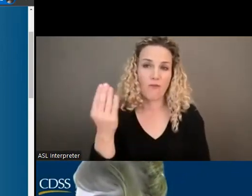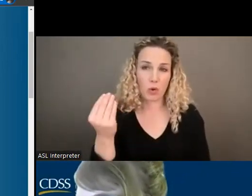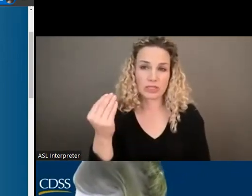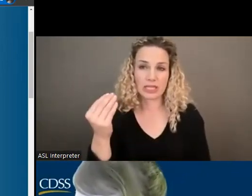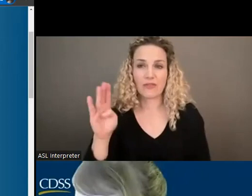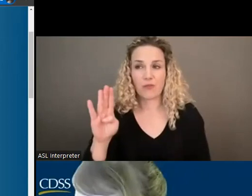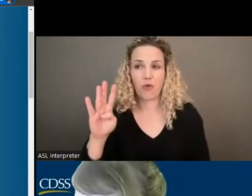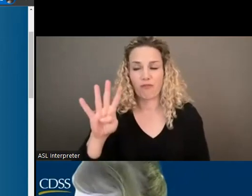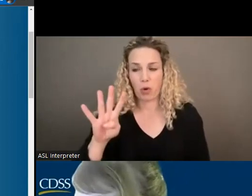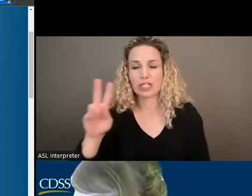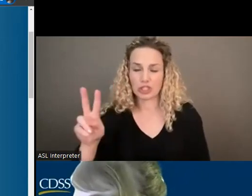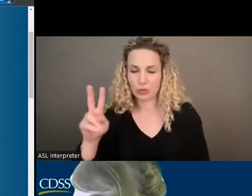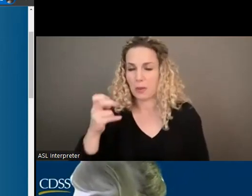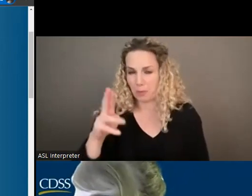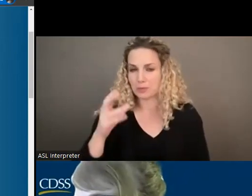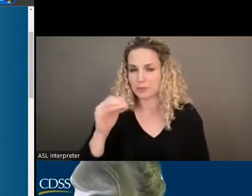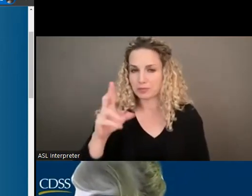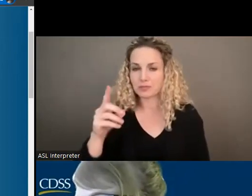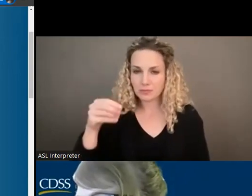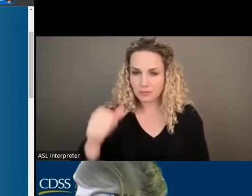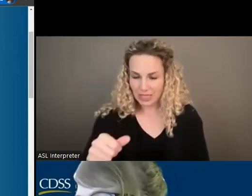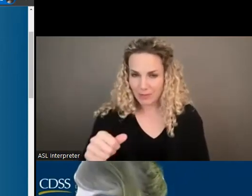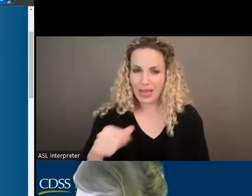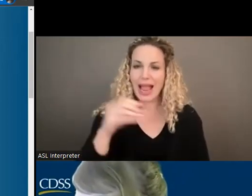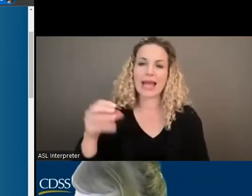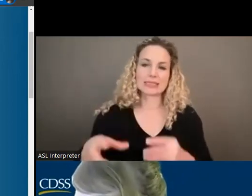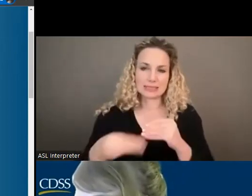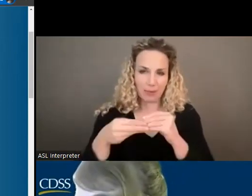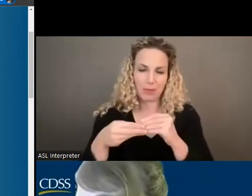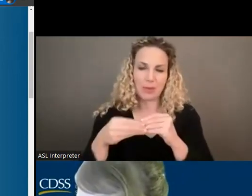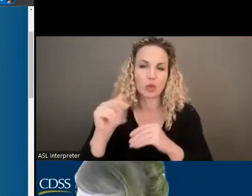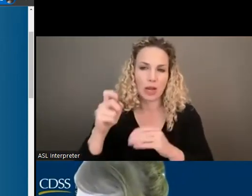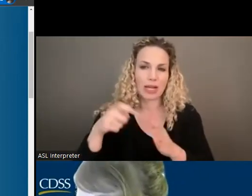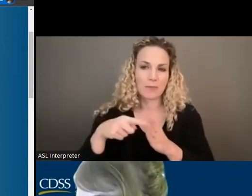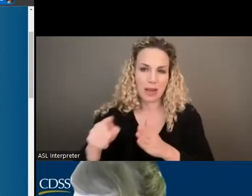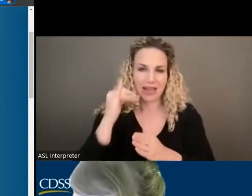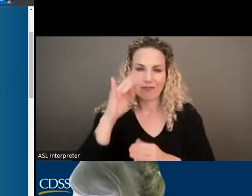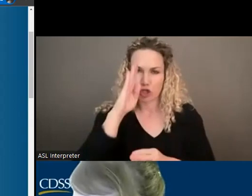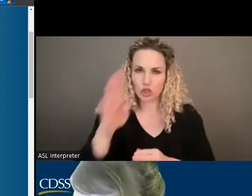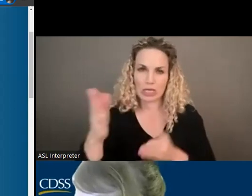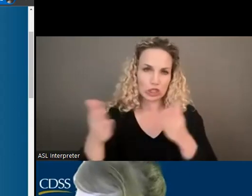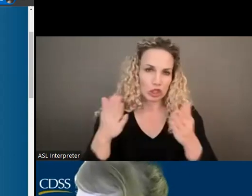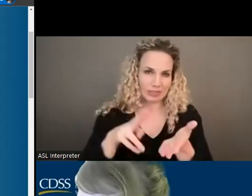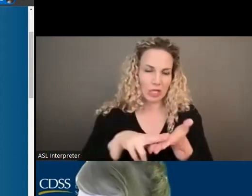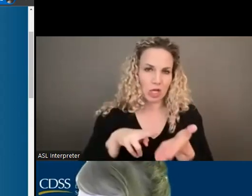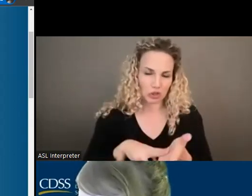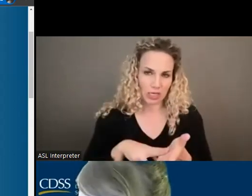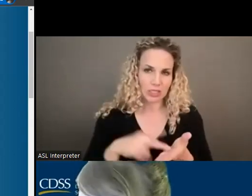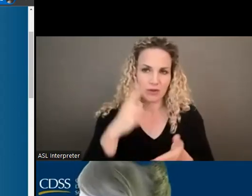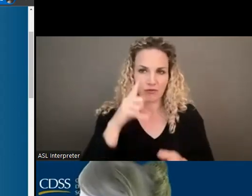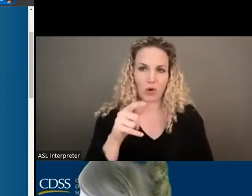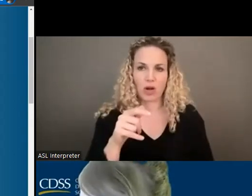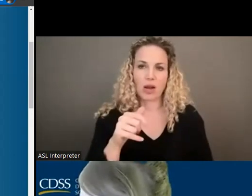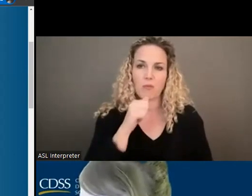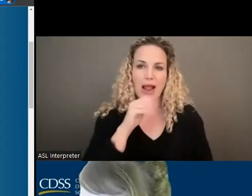per child stipend and to receive a supplemental rate payment if you're a direct service contractor or a private